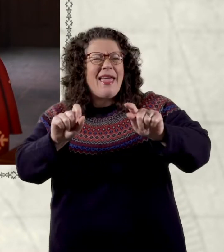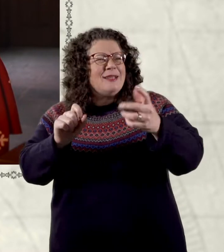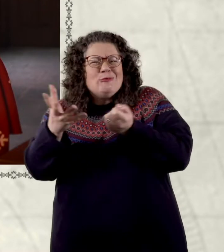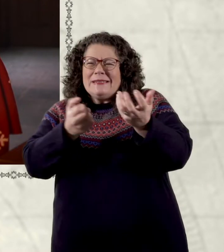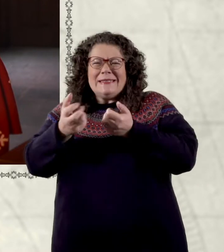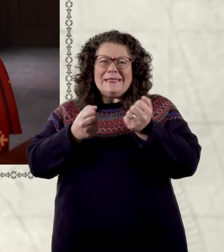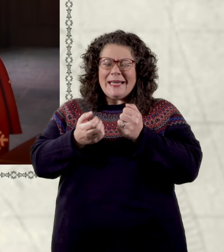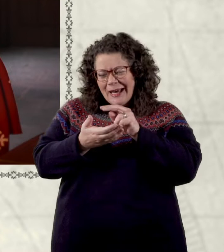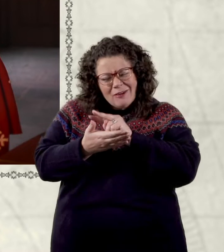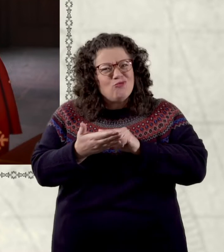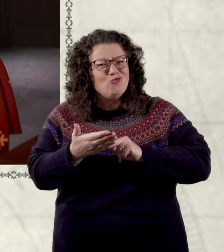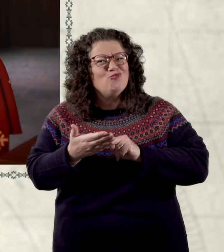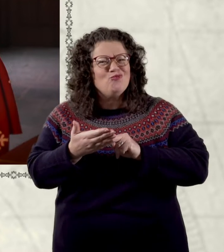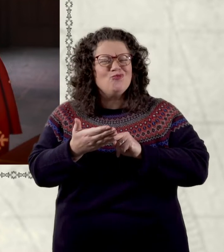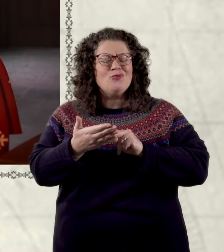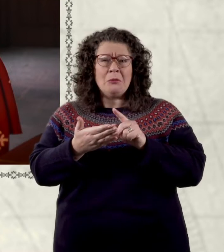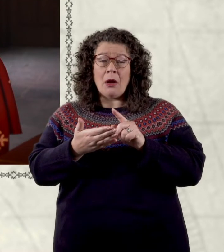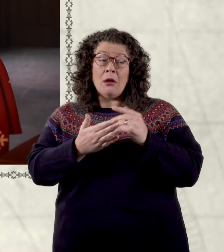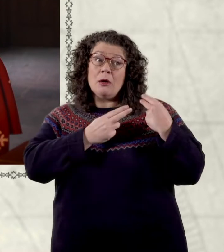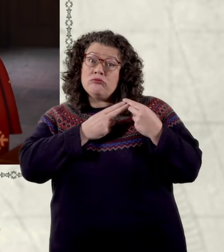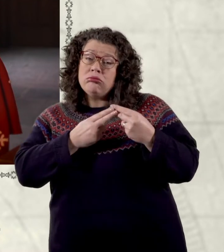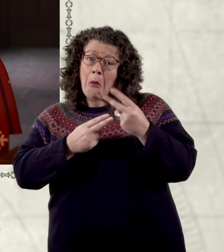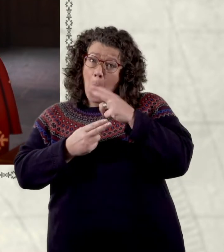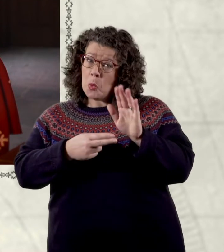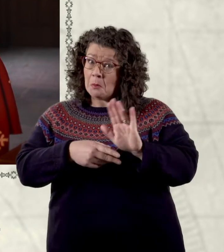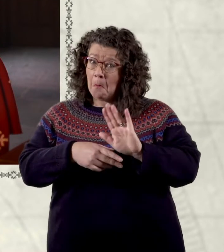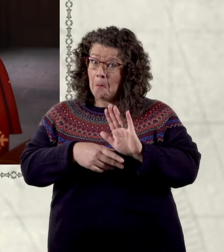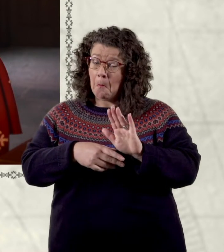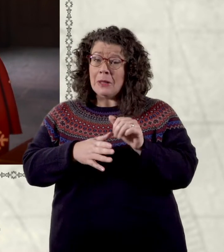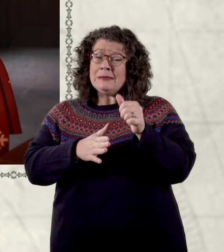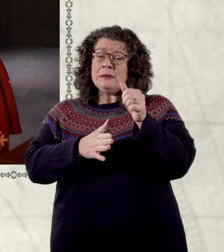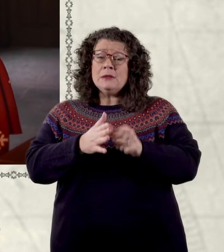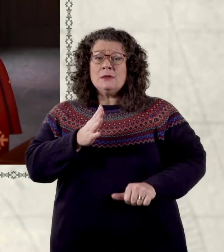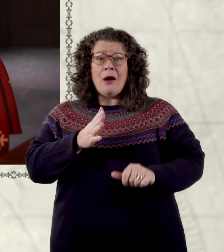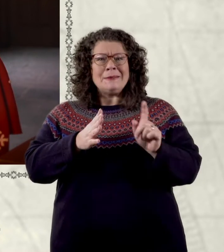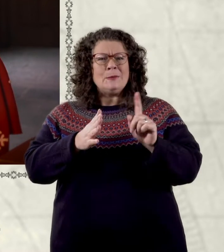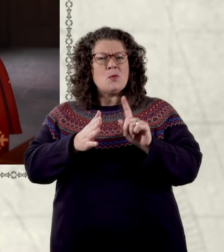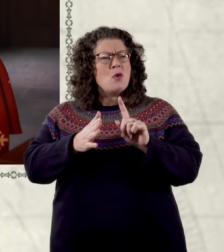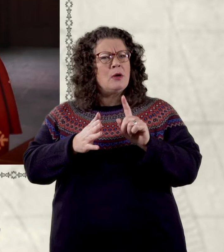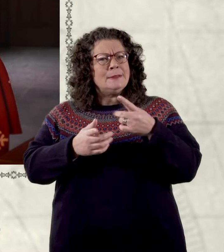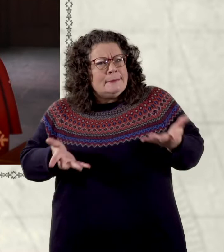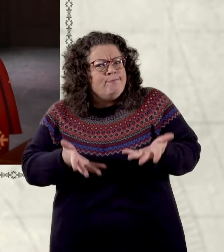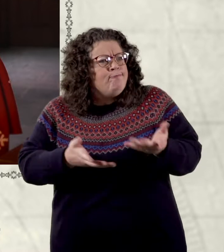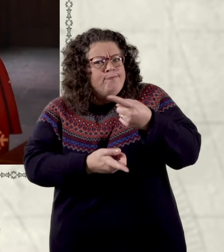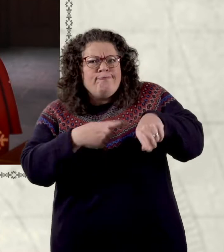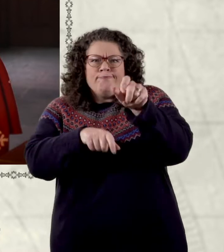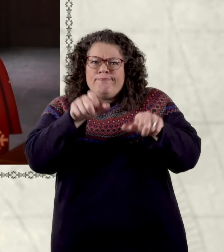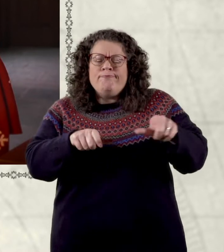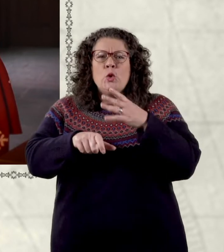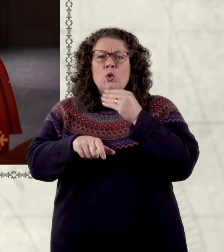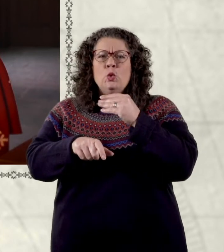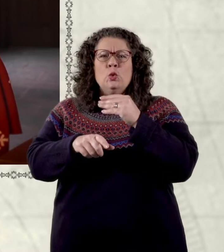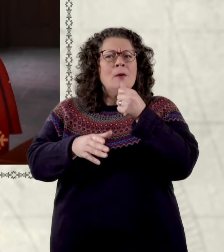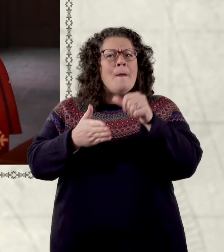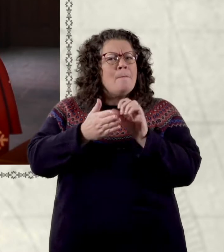it's not that old a tradition either. It started as a campaign to try and get people to use the public postal service,